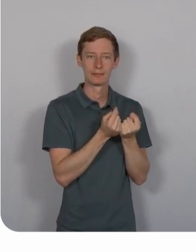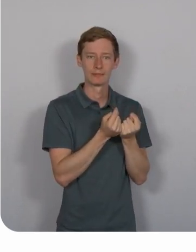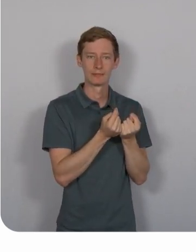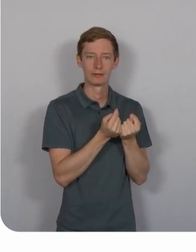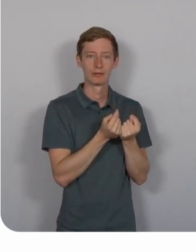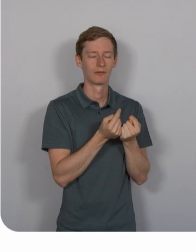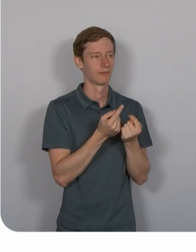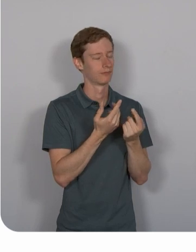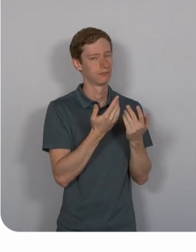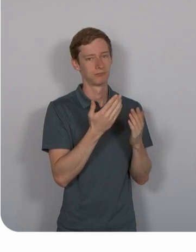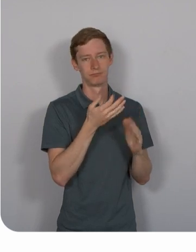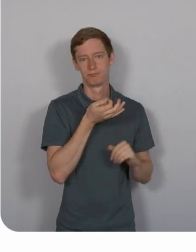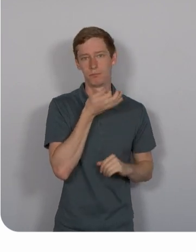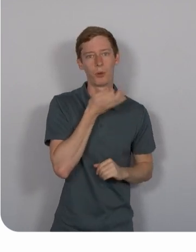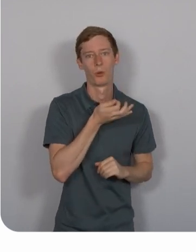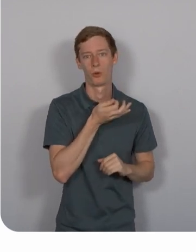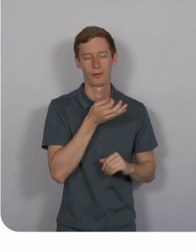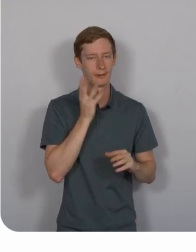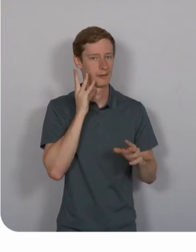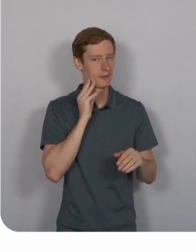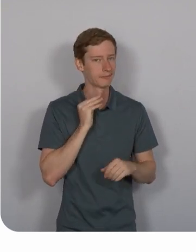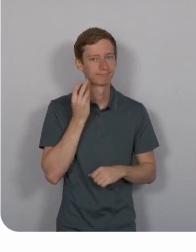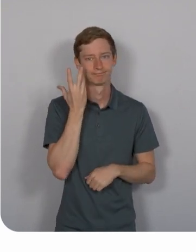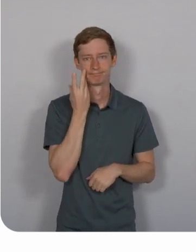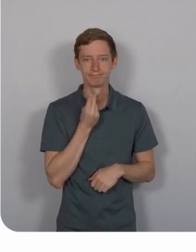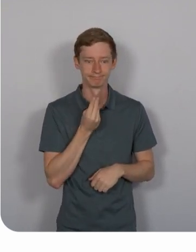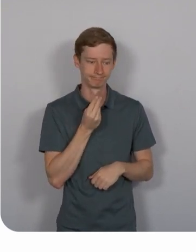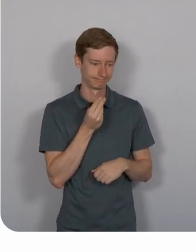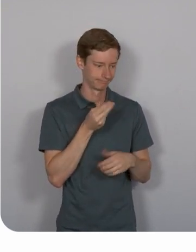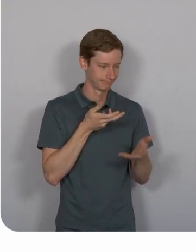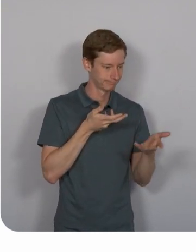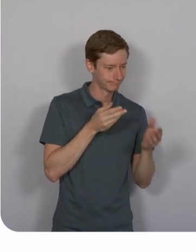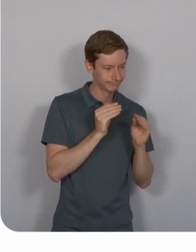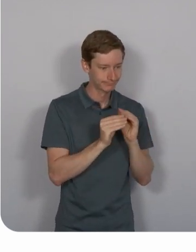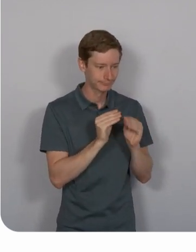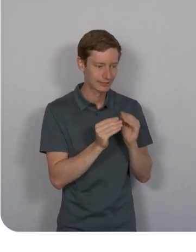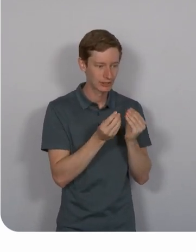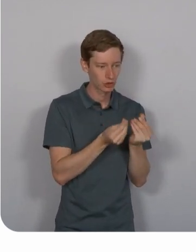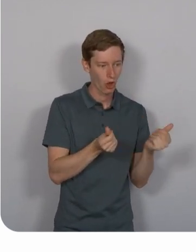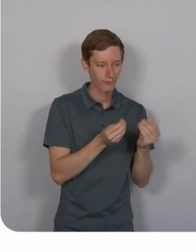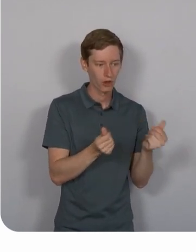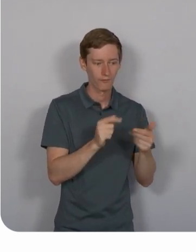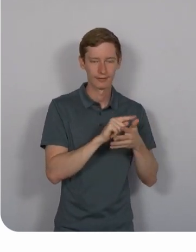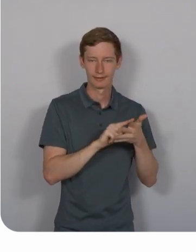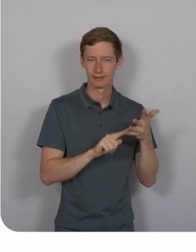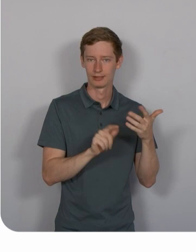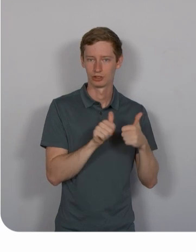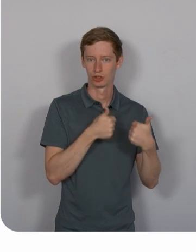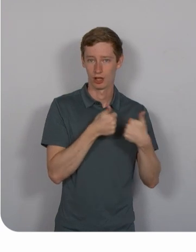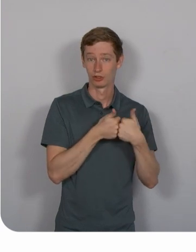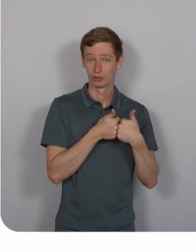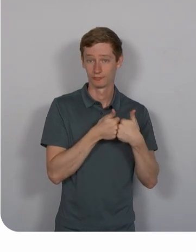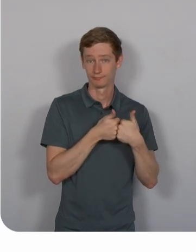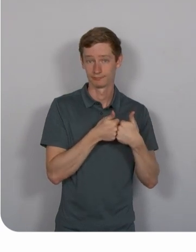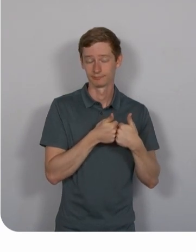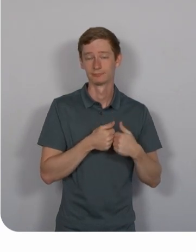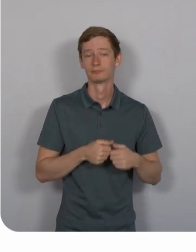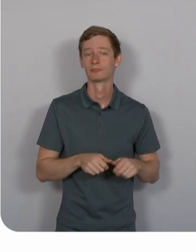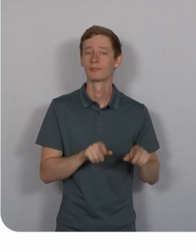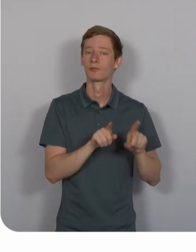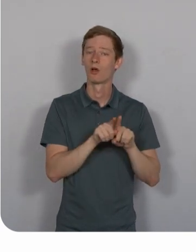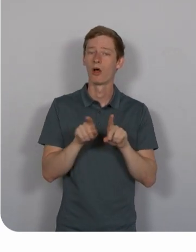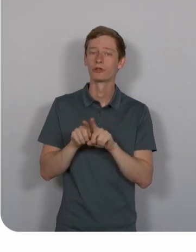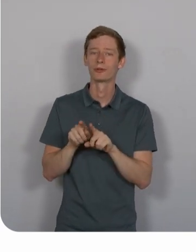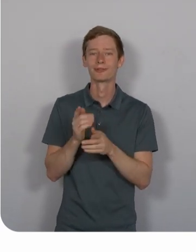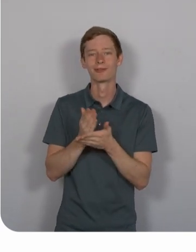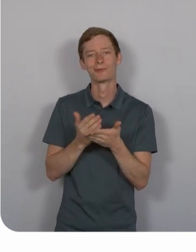world-class at and a lot of experience dealing with those kind of challenges over the last set of years. But there are also undoubtedly